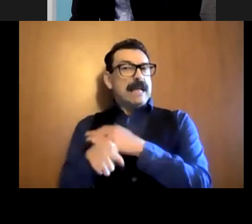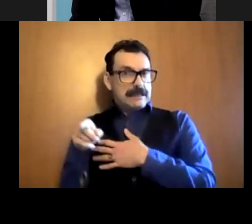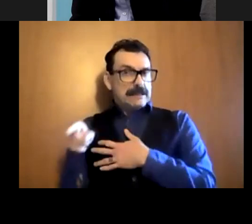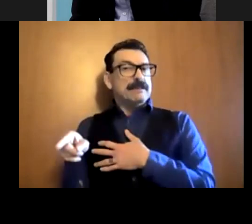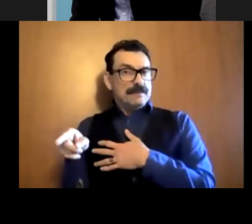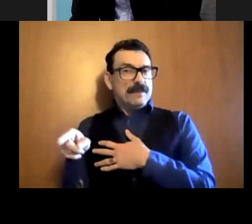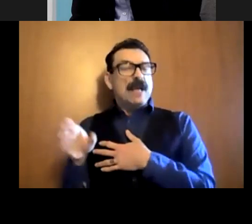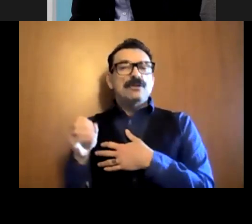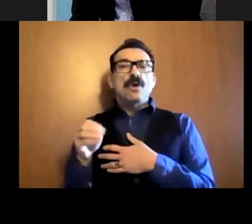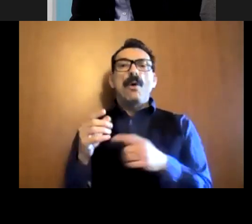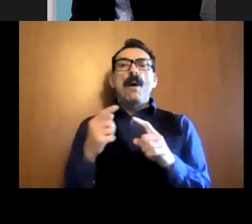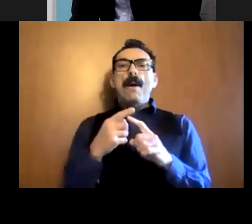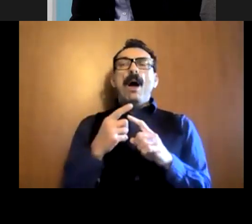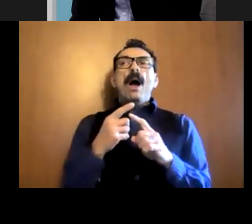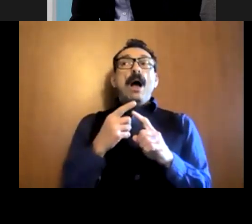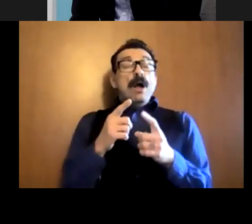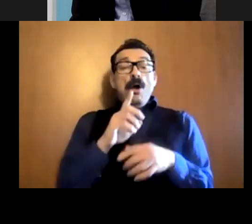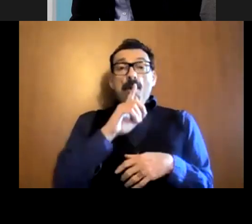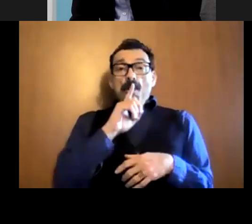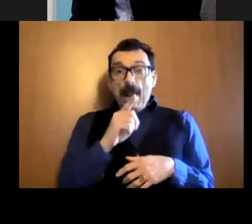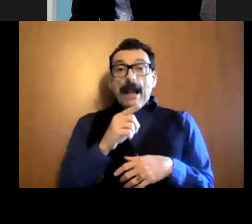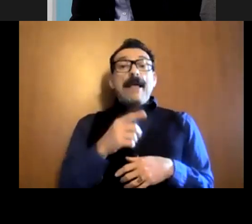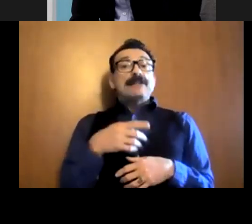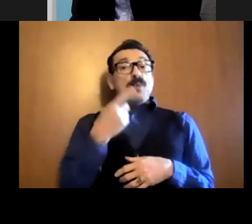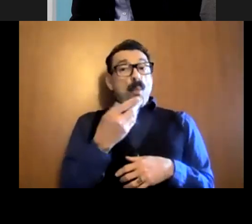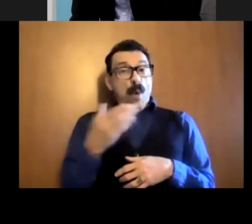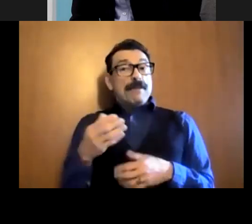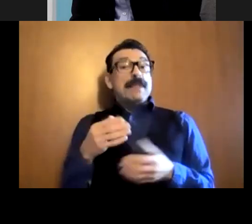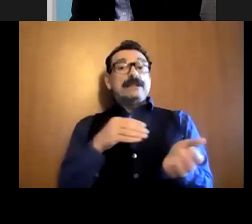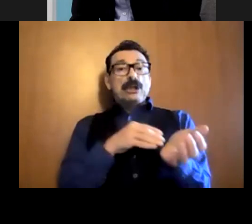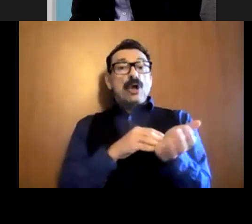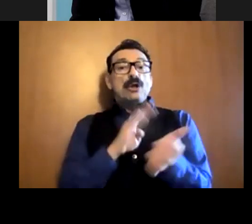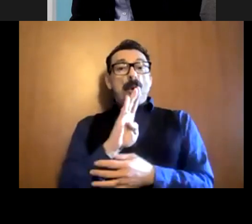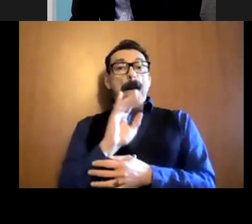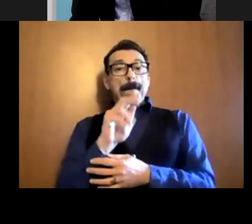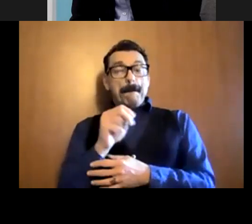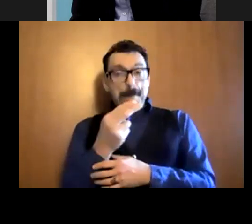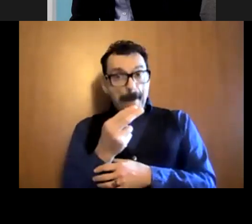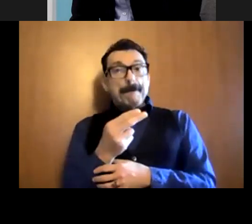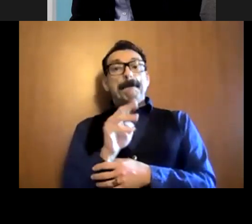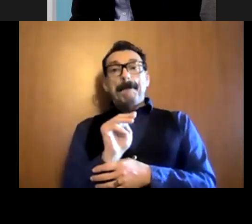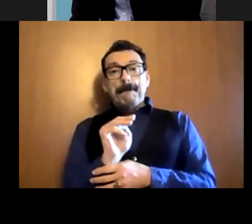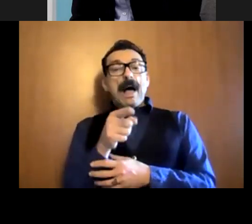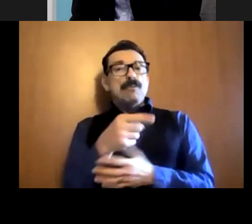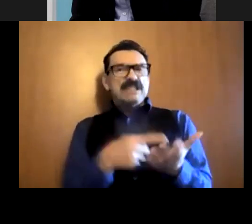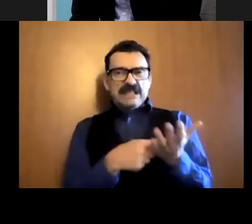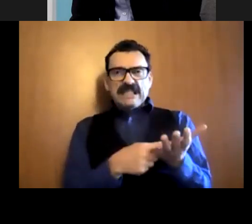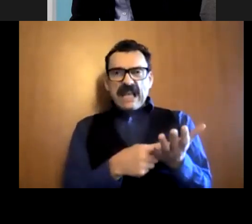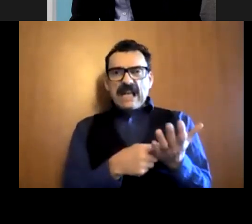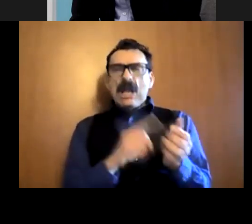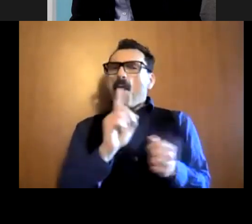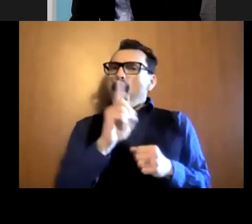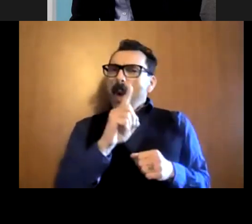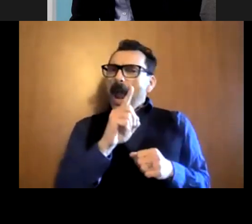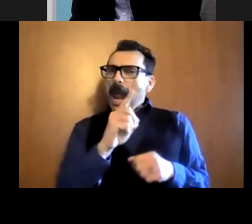hesitancy is talking about access, which is a lot of what Dr. Bihm was talking about, right? We need to speak to, like, where are these vaccines available? Are they going into church